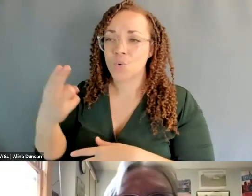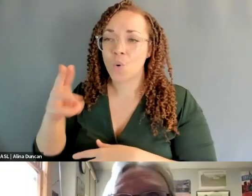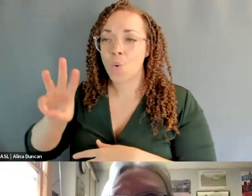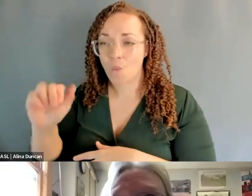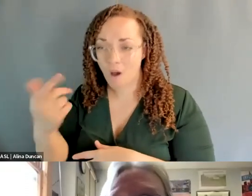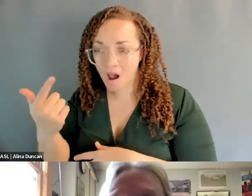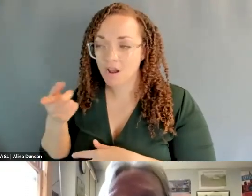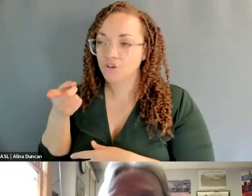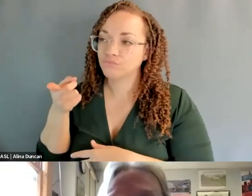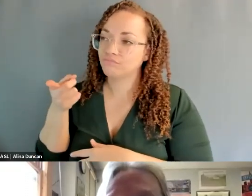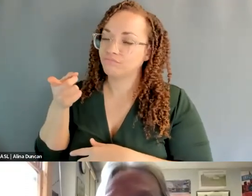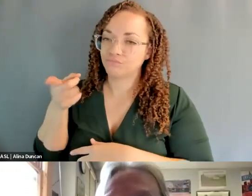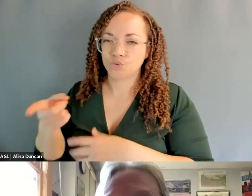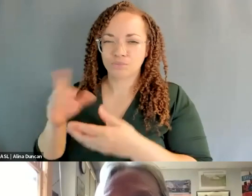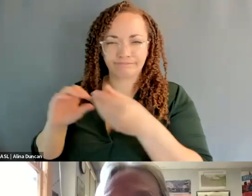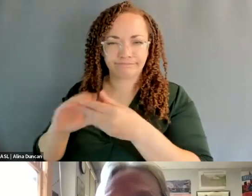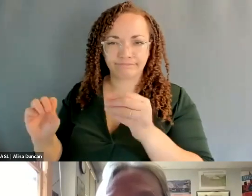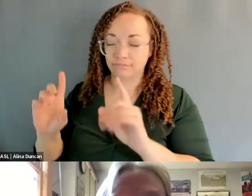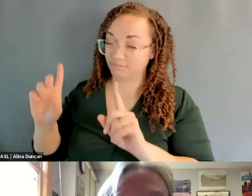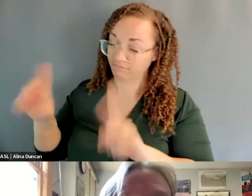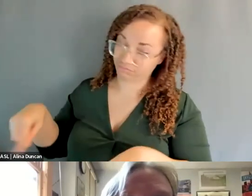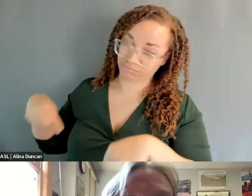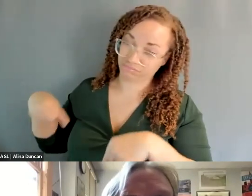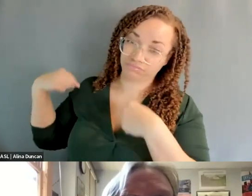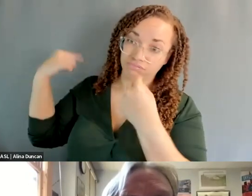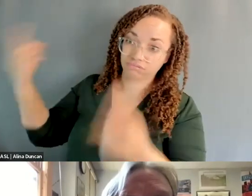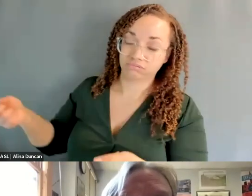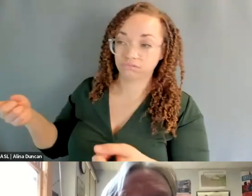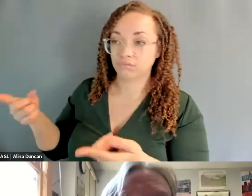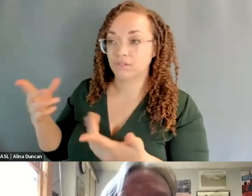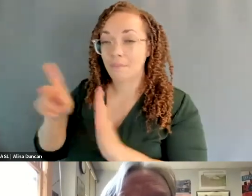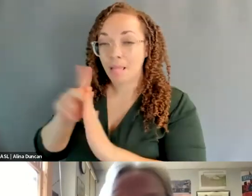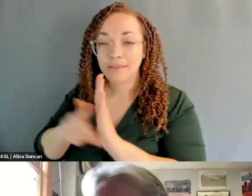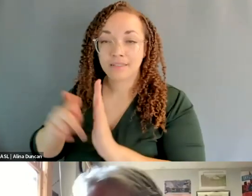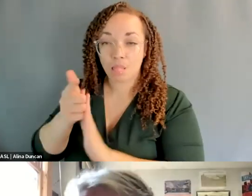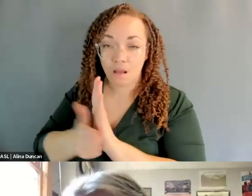sort of decades and decades long laws and policies, right,